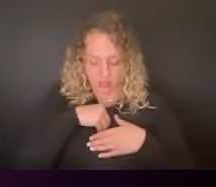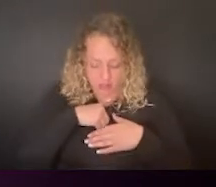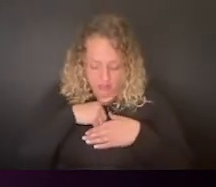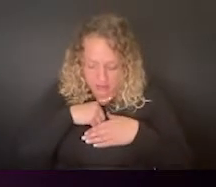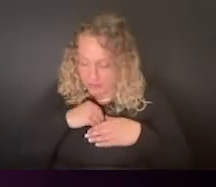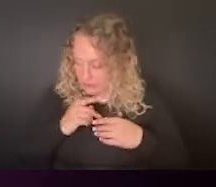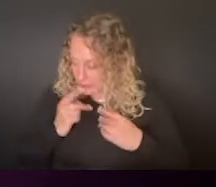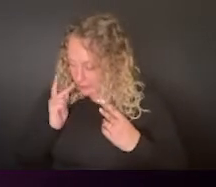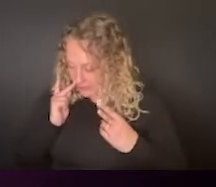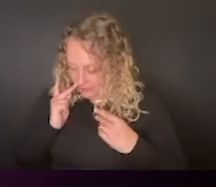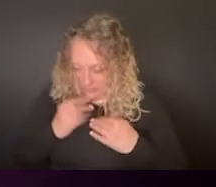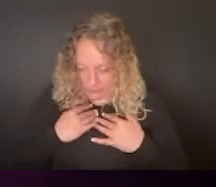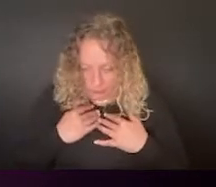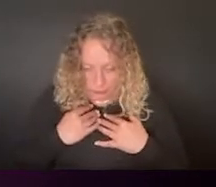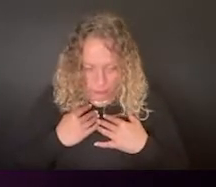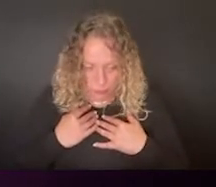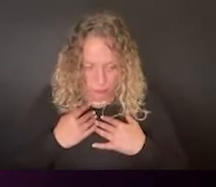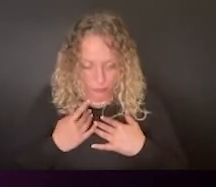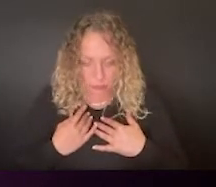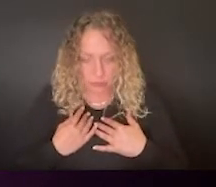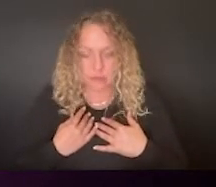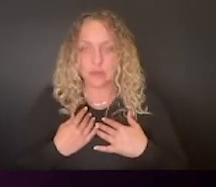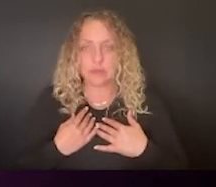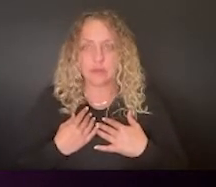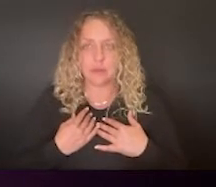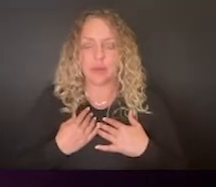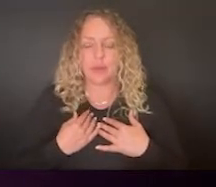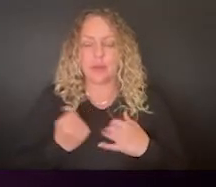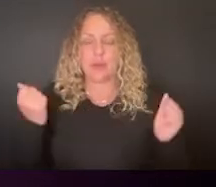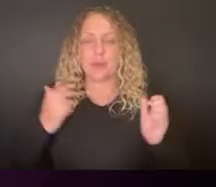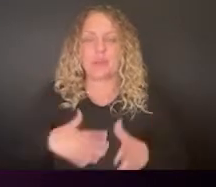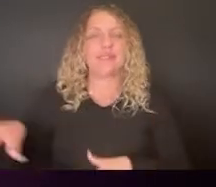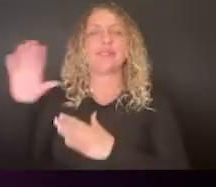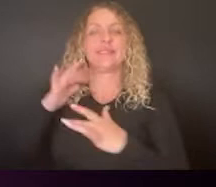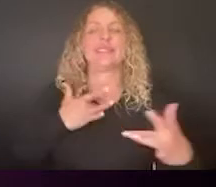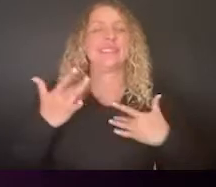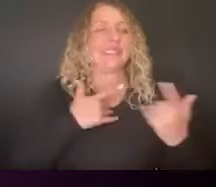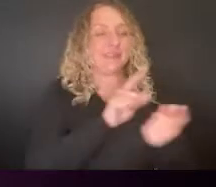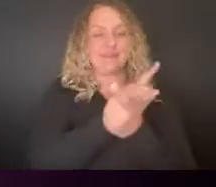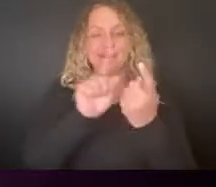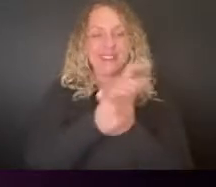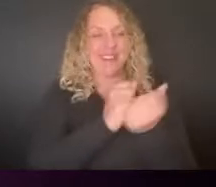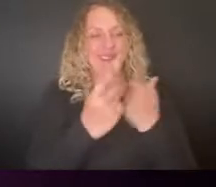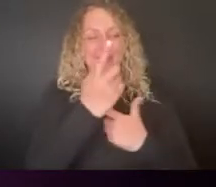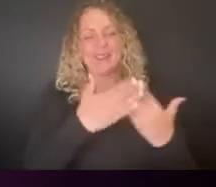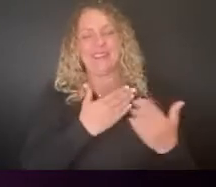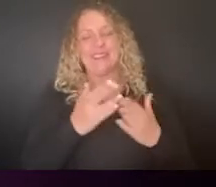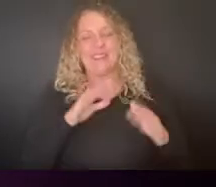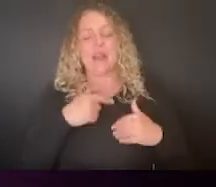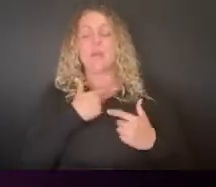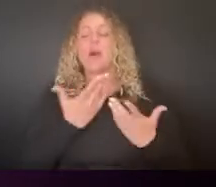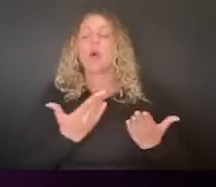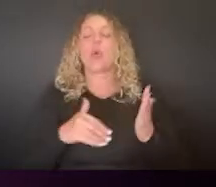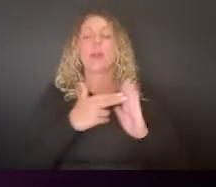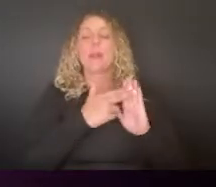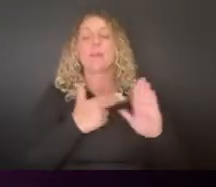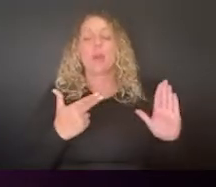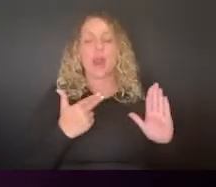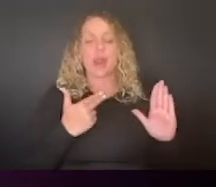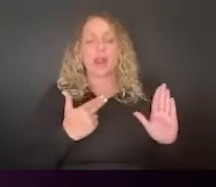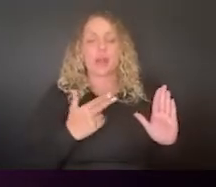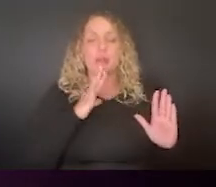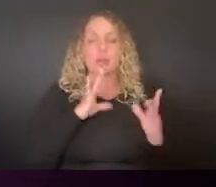same? Yeah, a few of you forgot. Me too. My introvert did a little bit of a panic, but